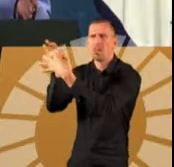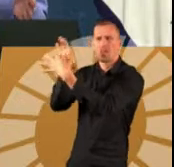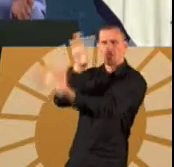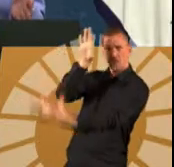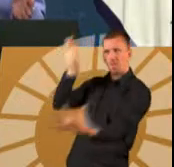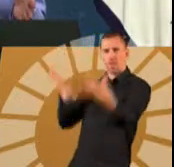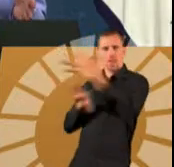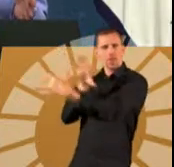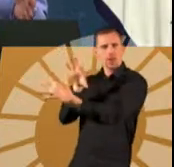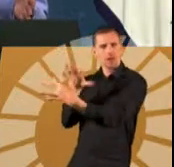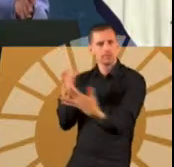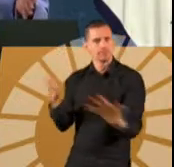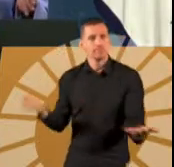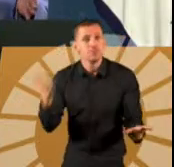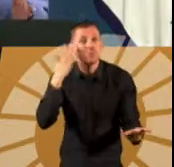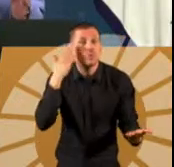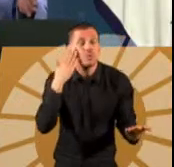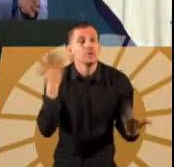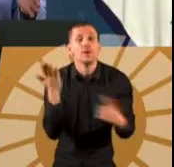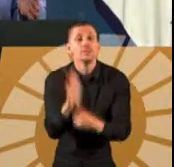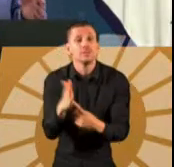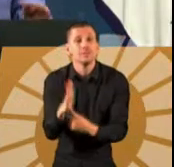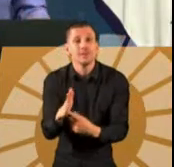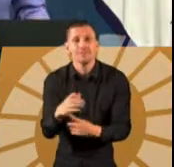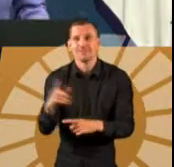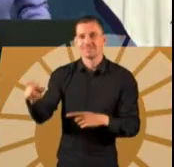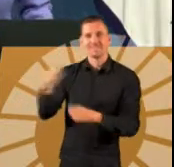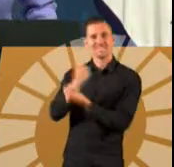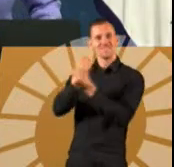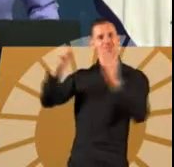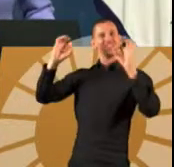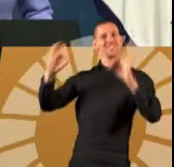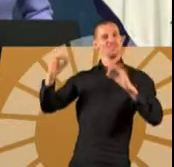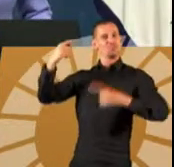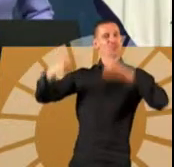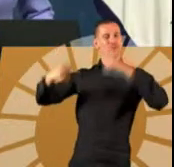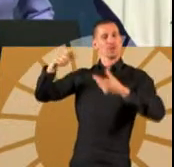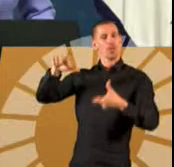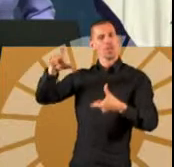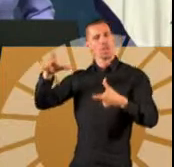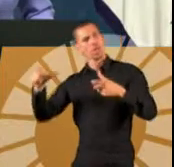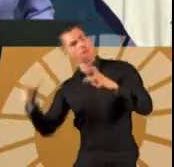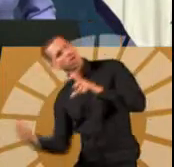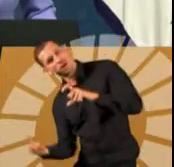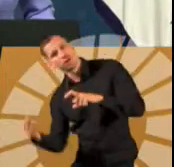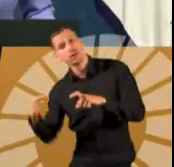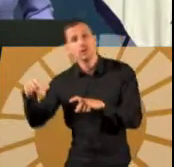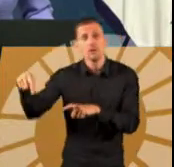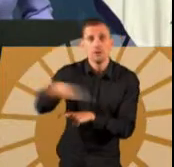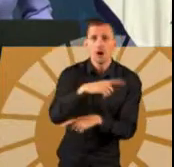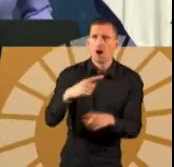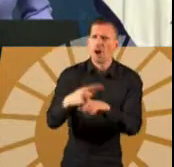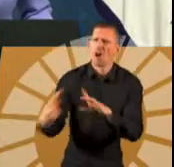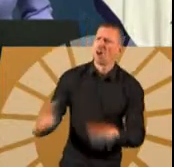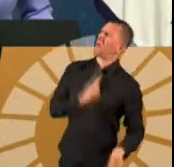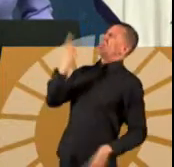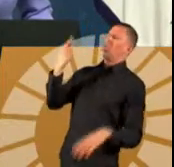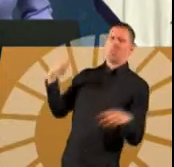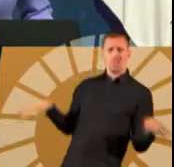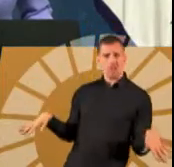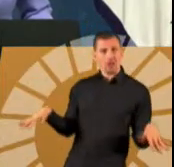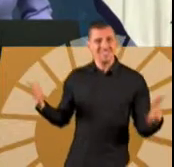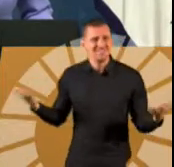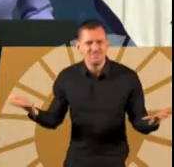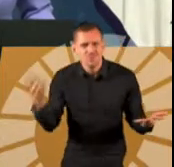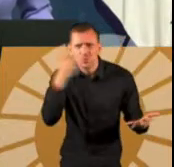democracies falter? Who gets hurt when democracies fail to live up to their promise?